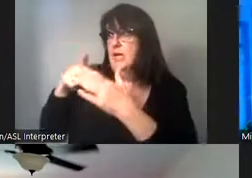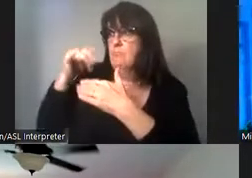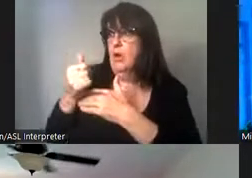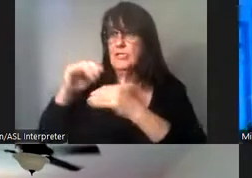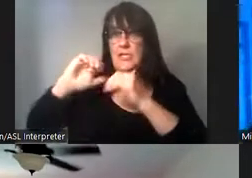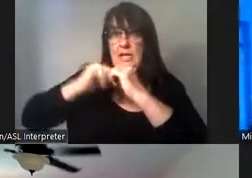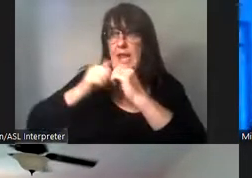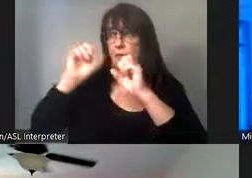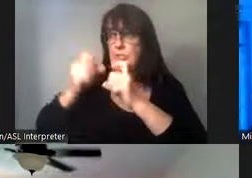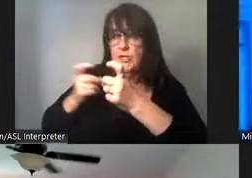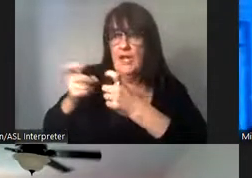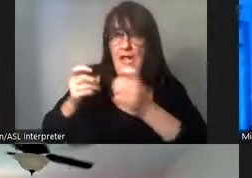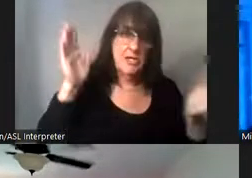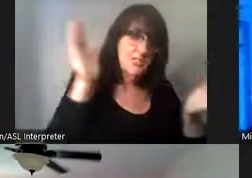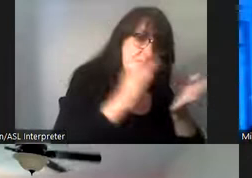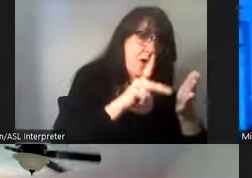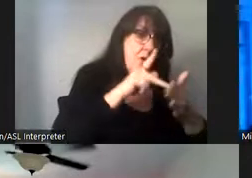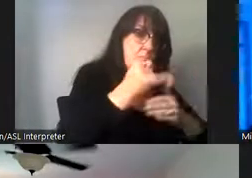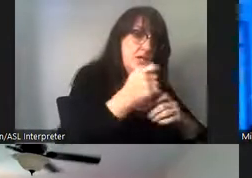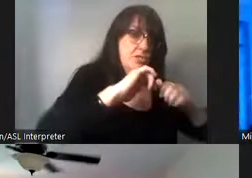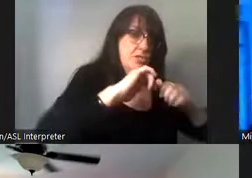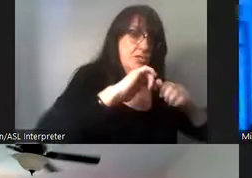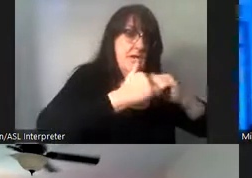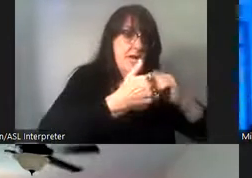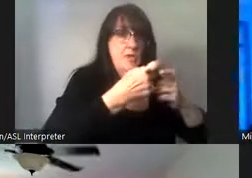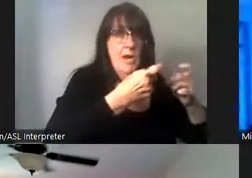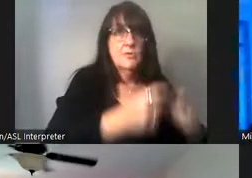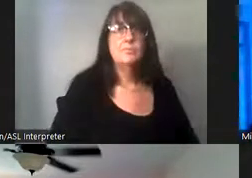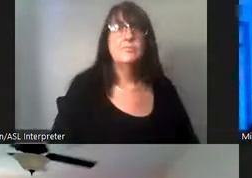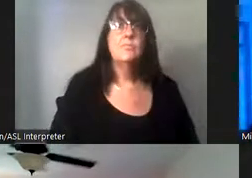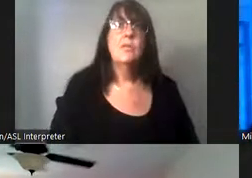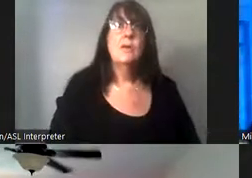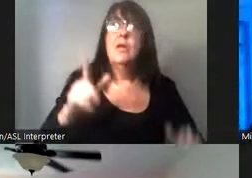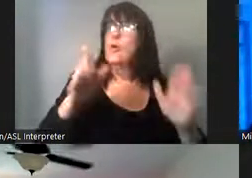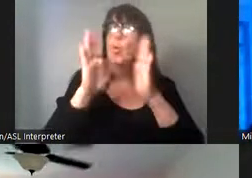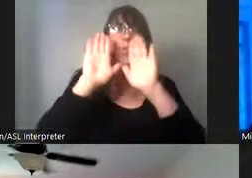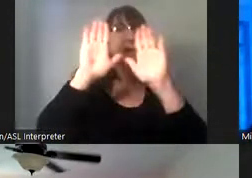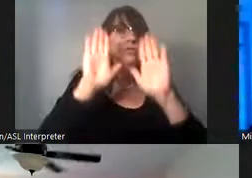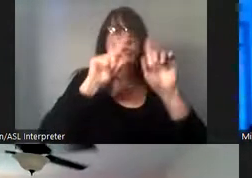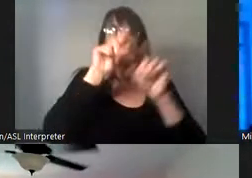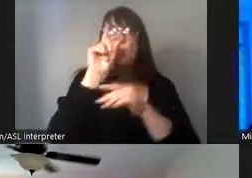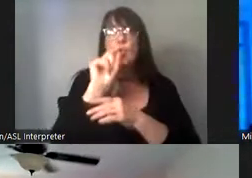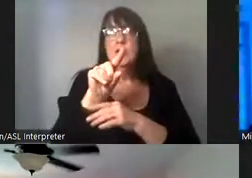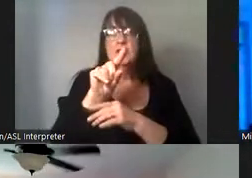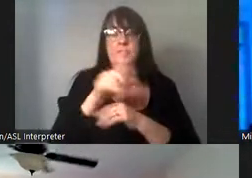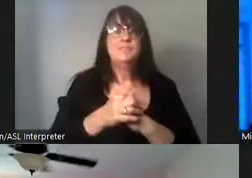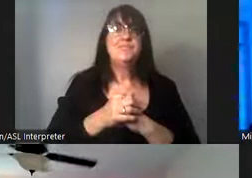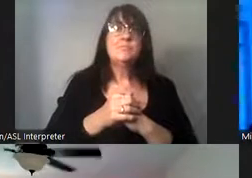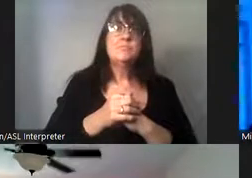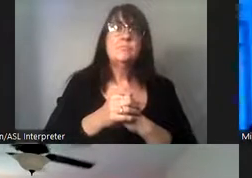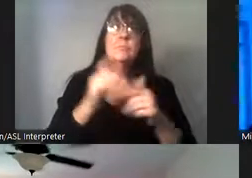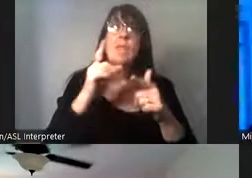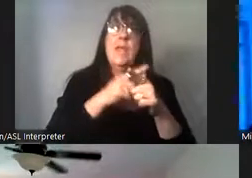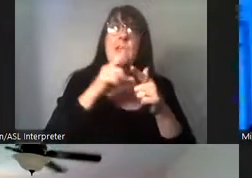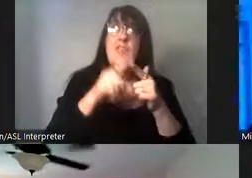this should be handled and small projects and how should this be handled? They asked great questions, which is exactly in your purview. And then they